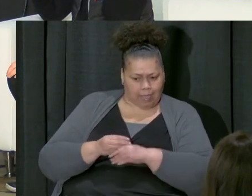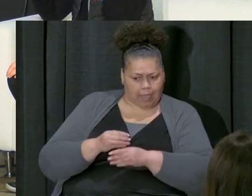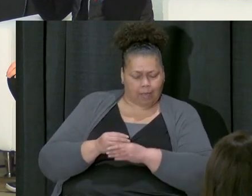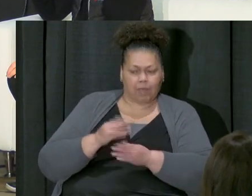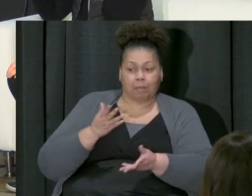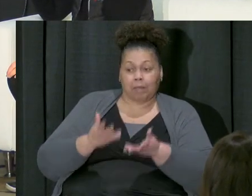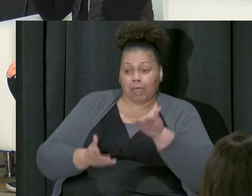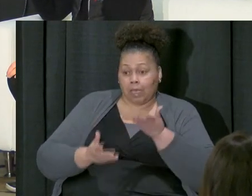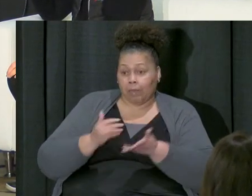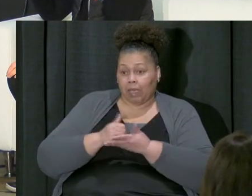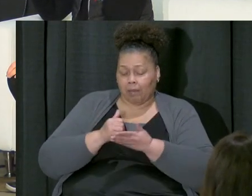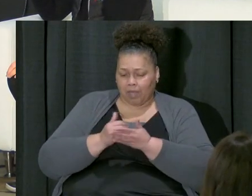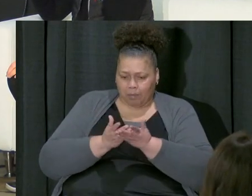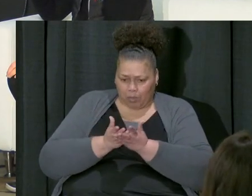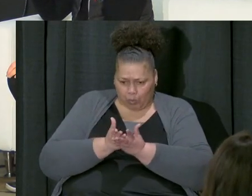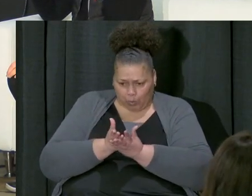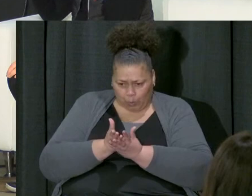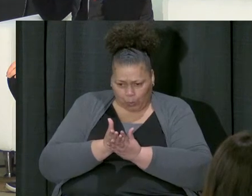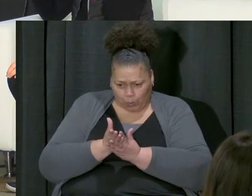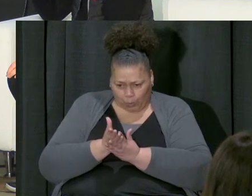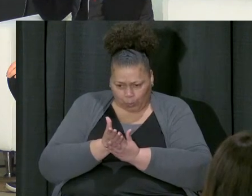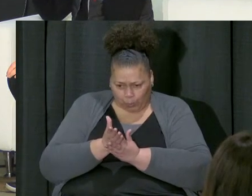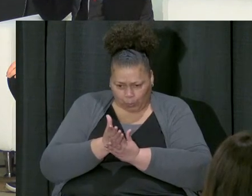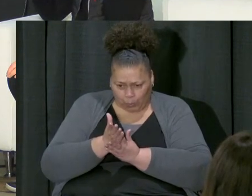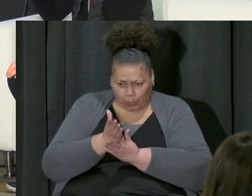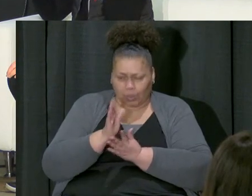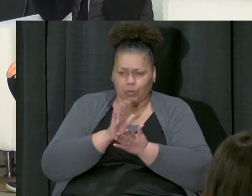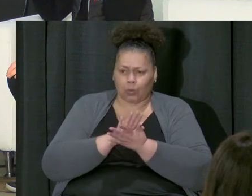school and education a little bit easier. So